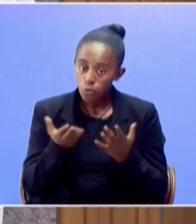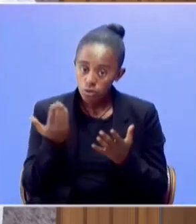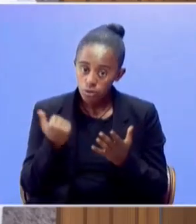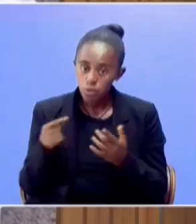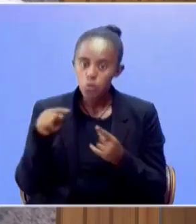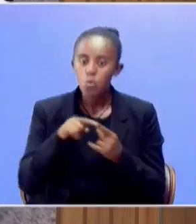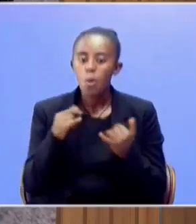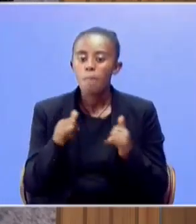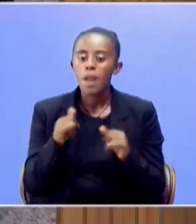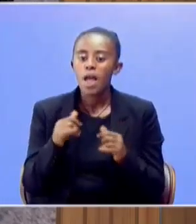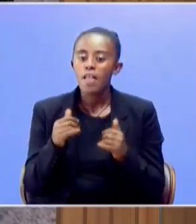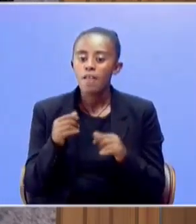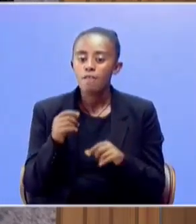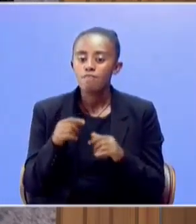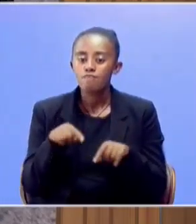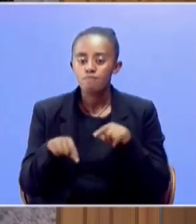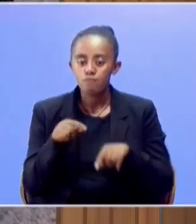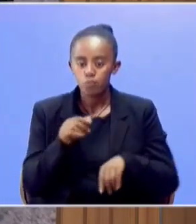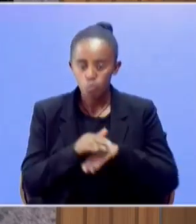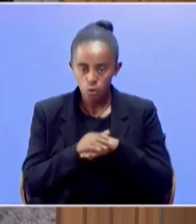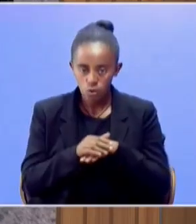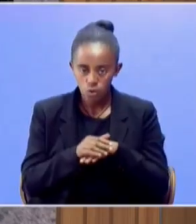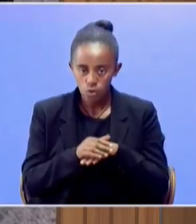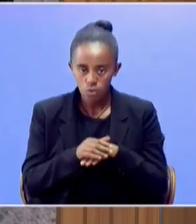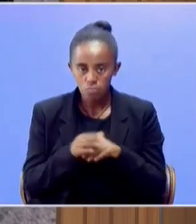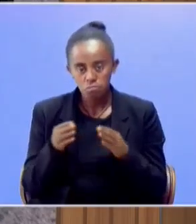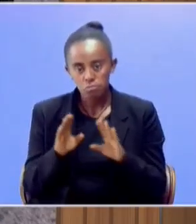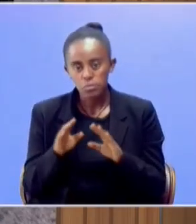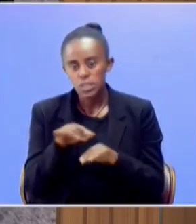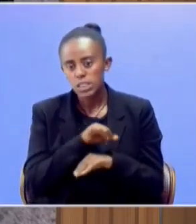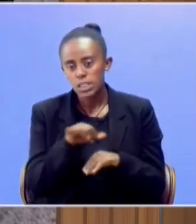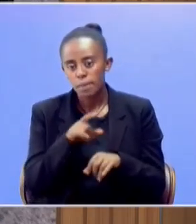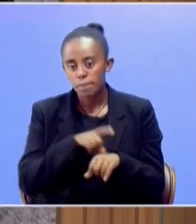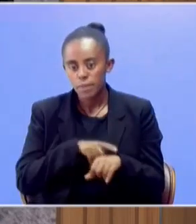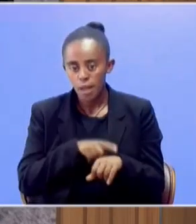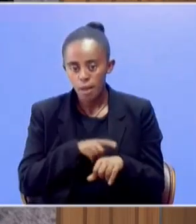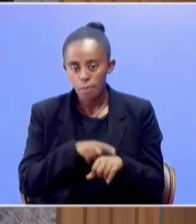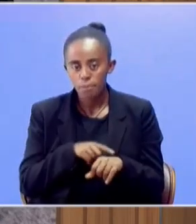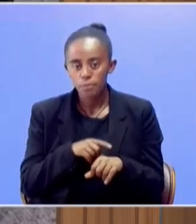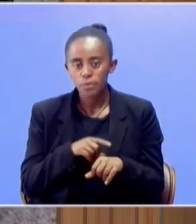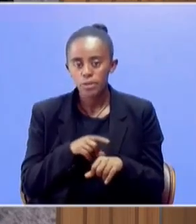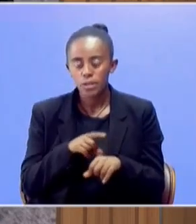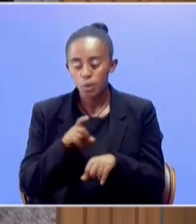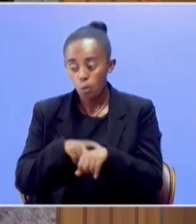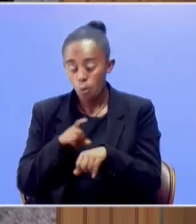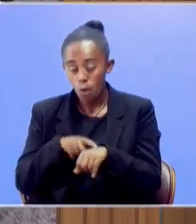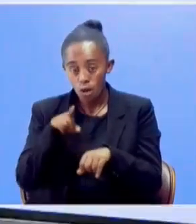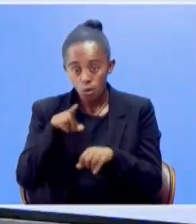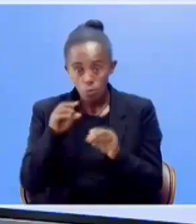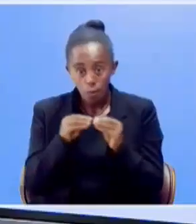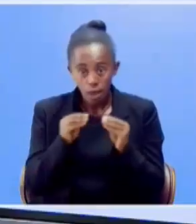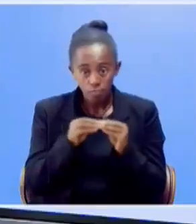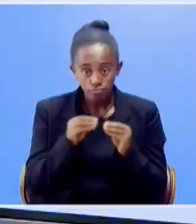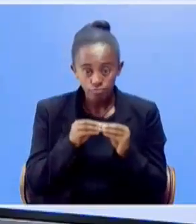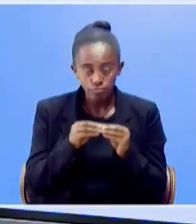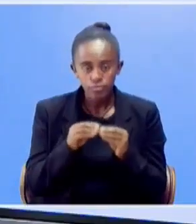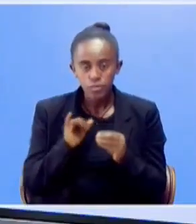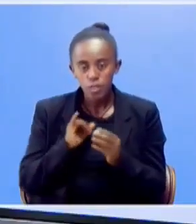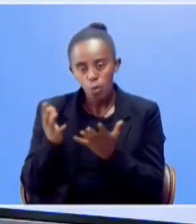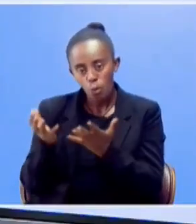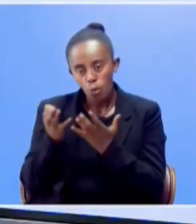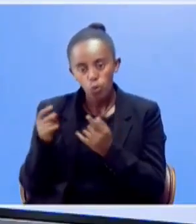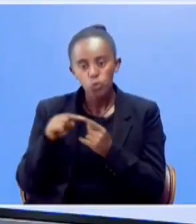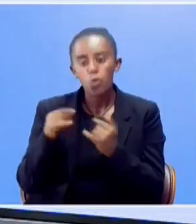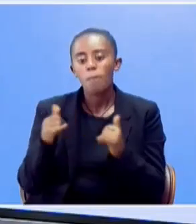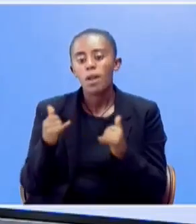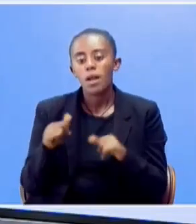football. So, it is here. Let's say it is the same time. While you were learning mathematics, I wanted to play